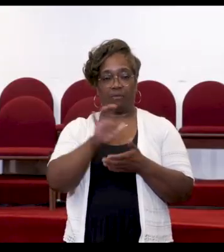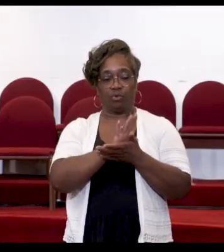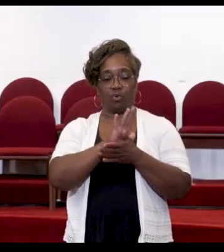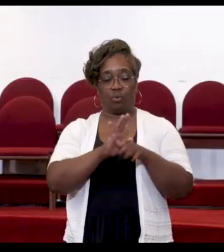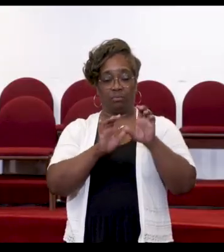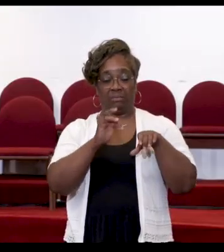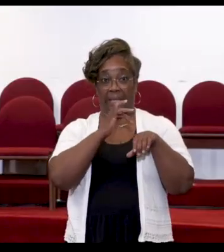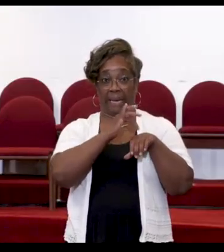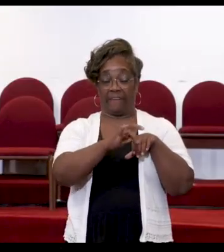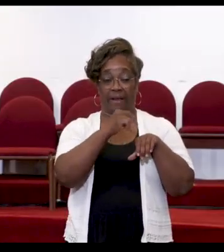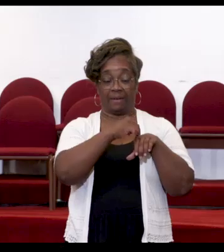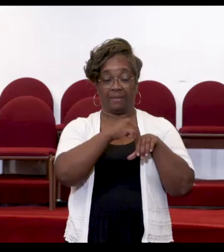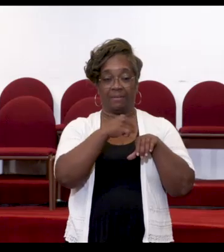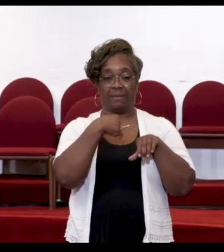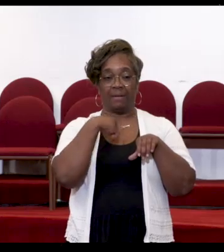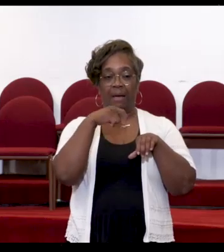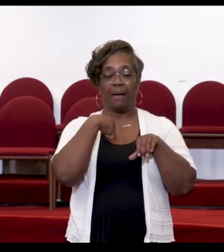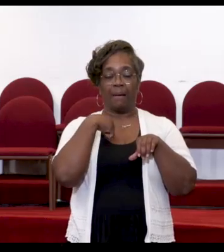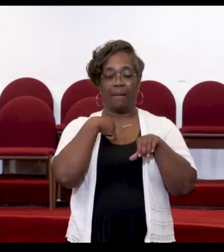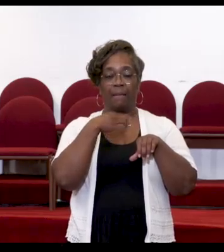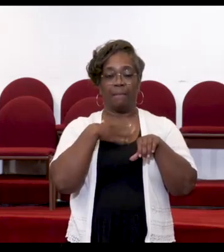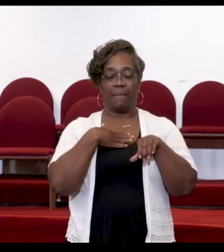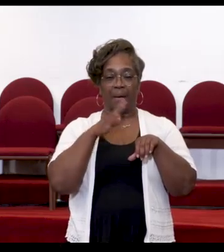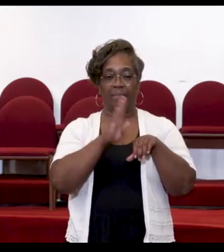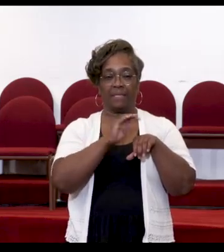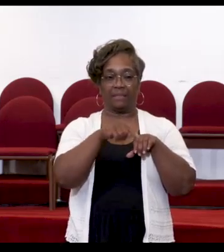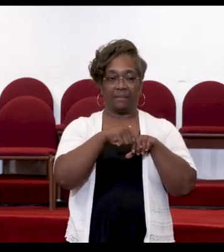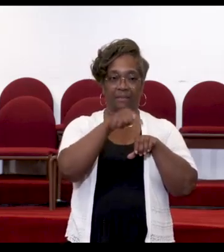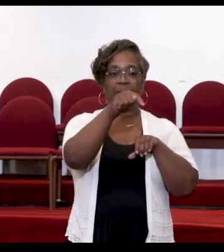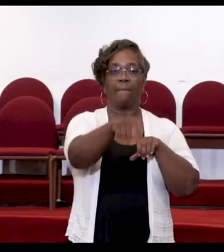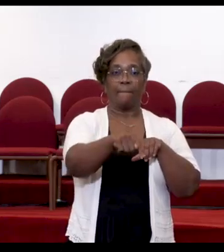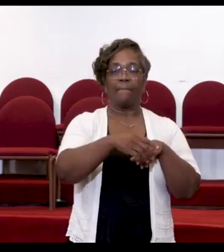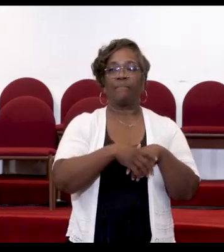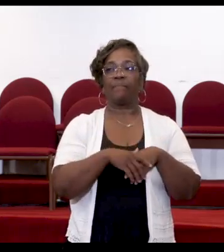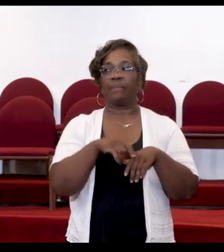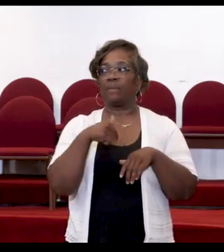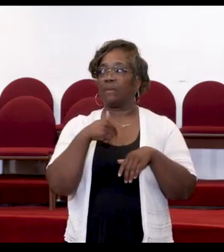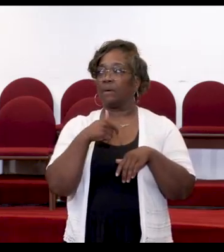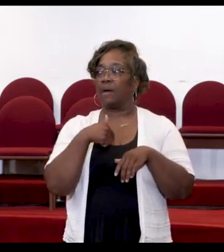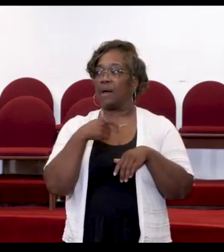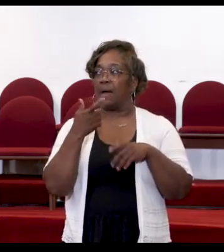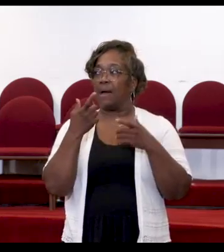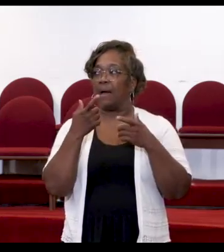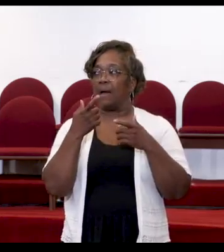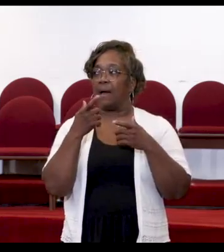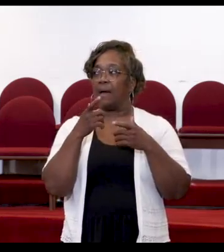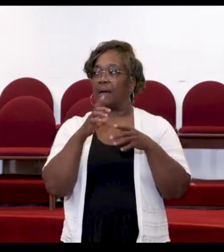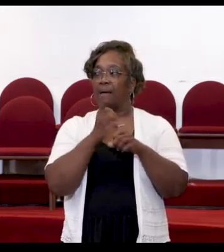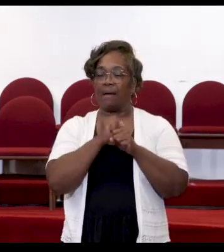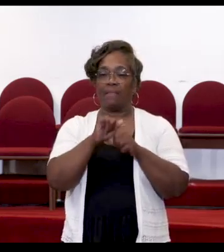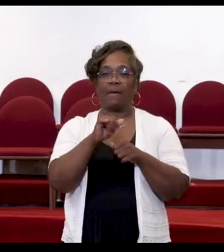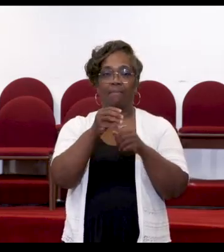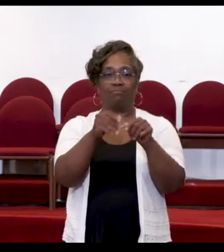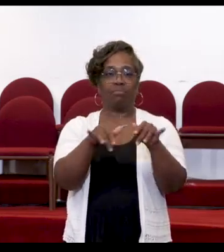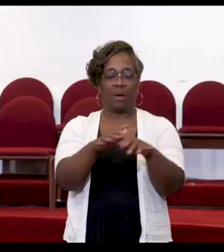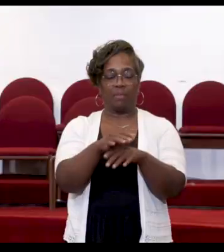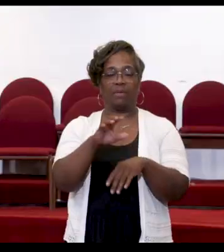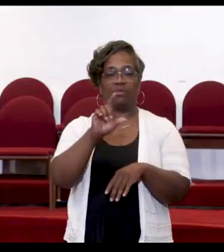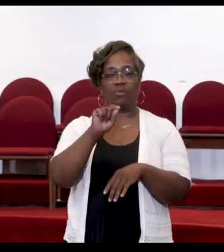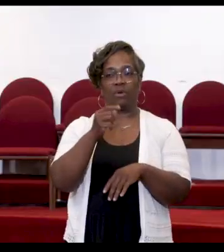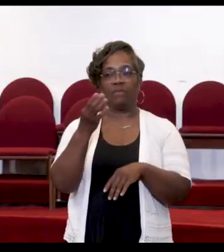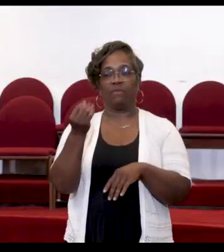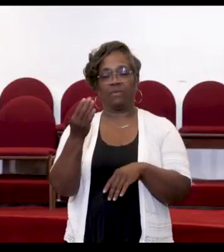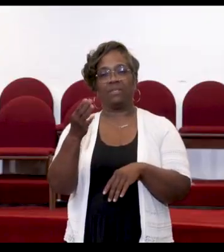that property in 2014. I have had robberies put on me. I've done everything I could do. I take care of that